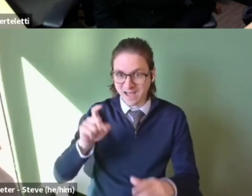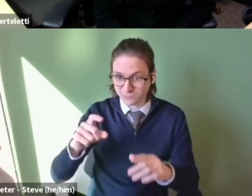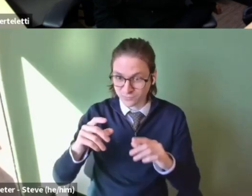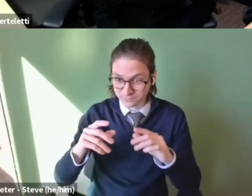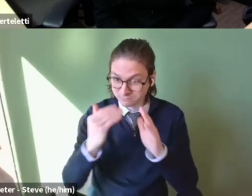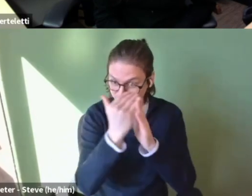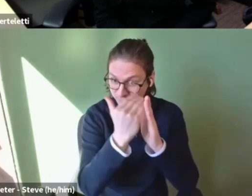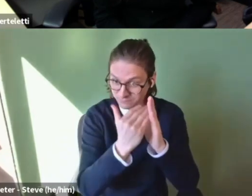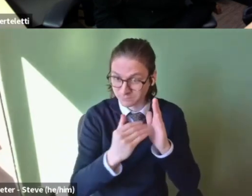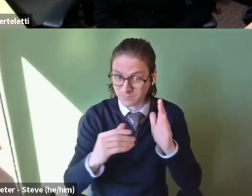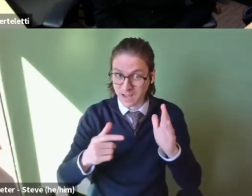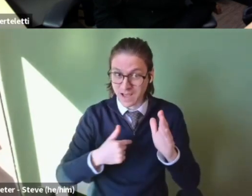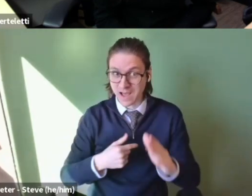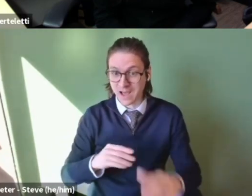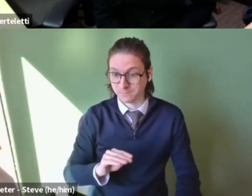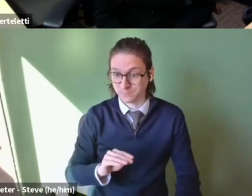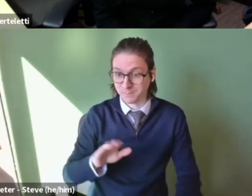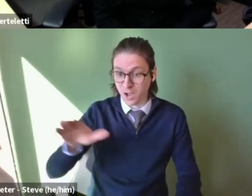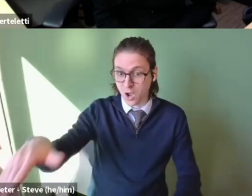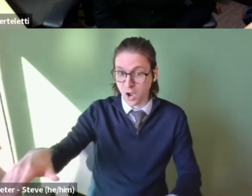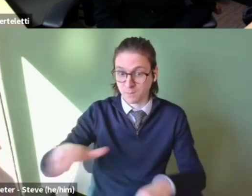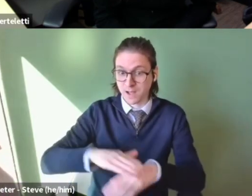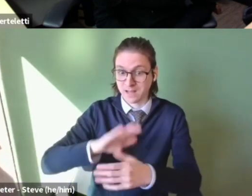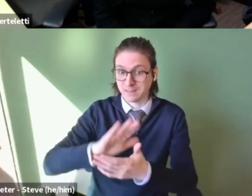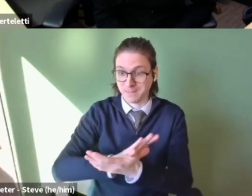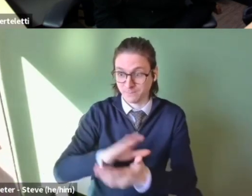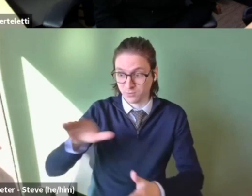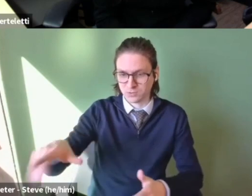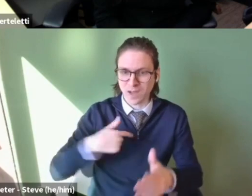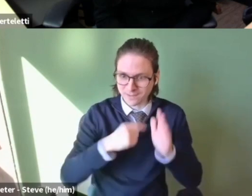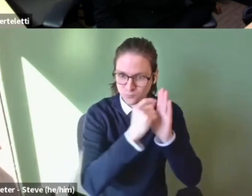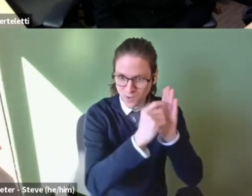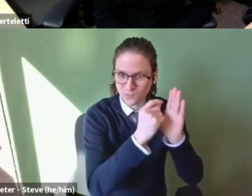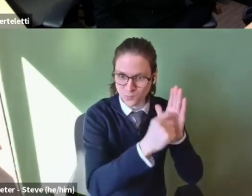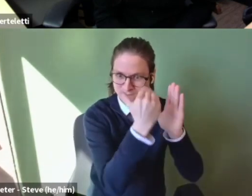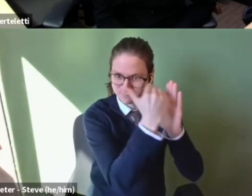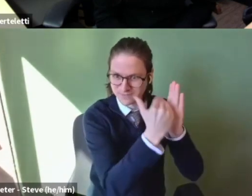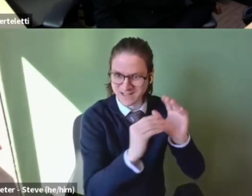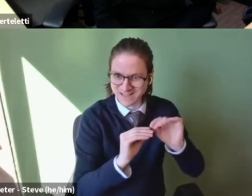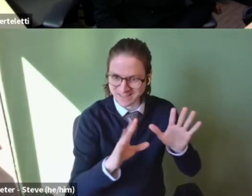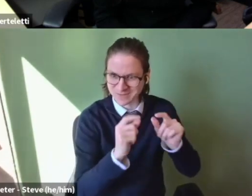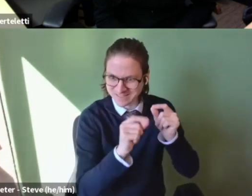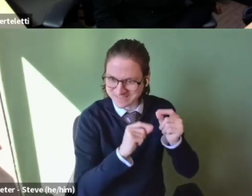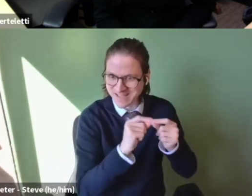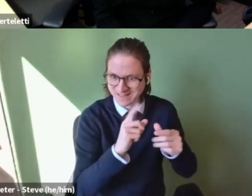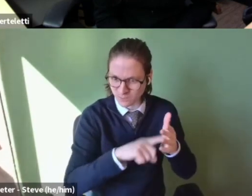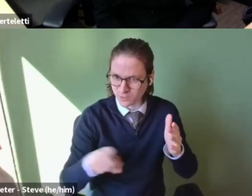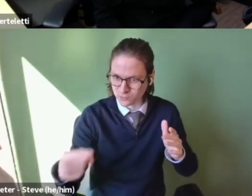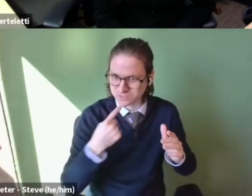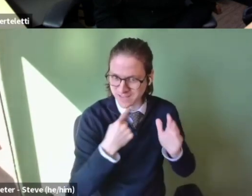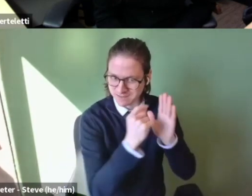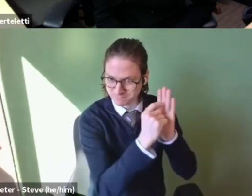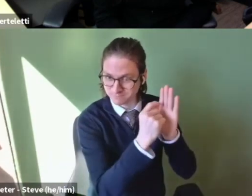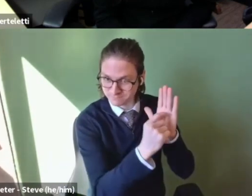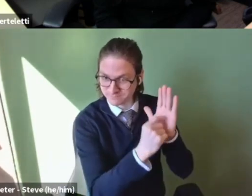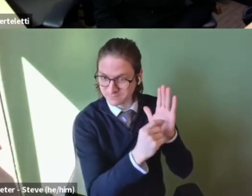the beginning, I'm writing exactly what you say, which is what I am writing, so that they know I'm not, right? I'm writing exactly what you say in case the